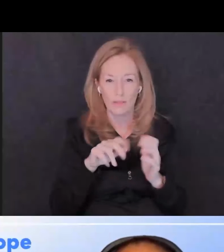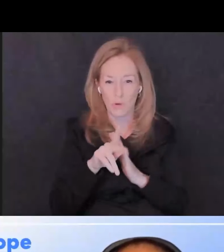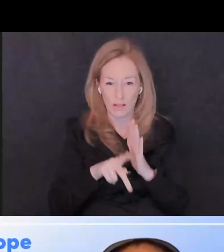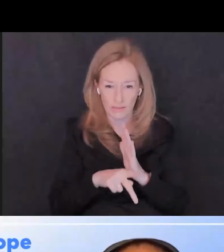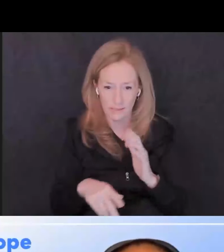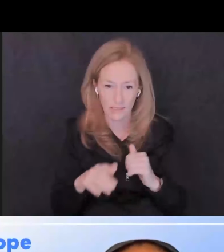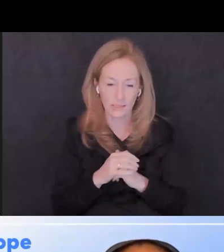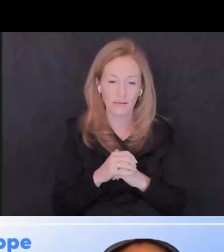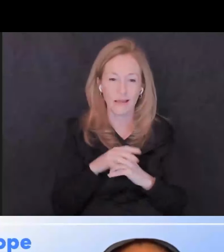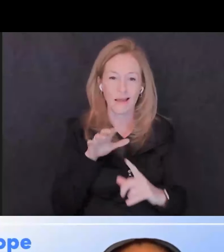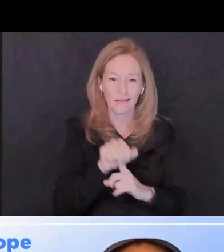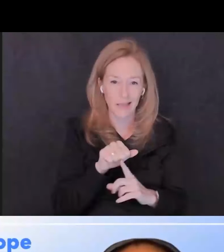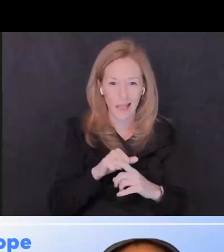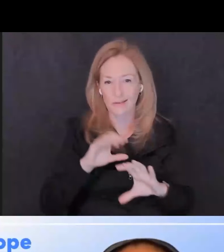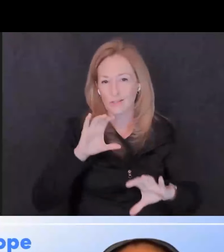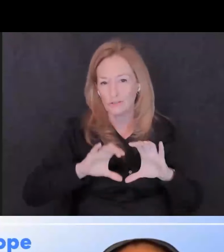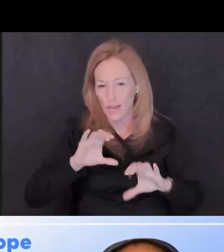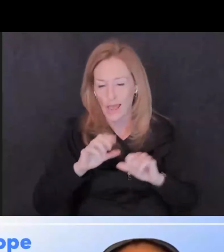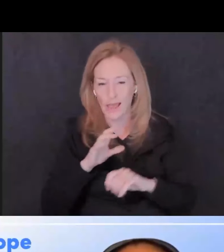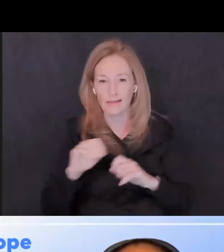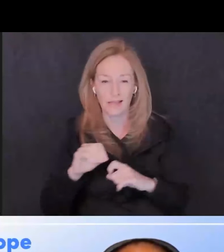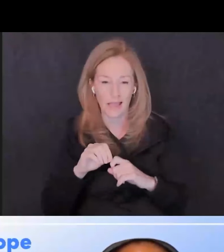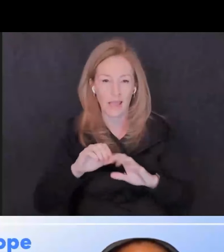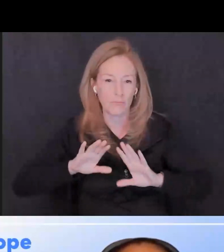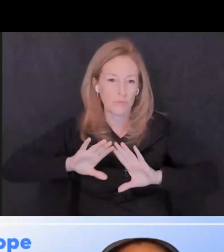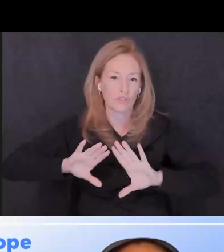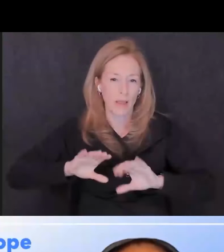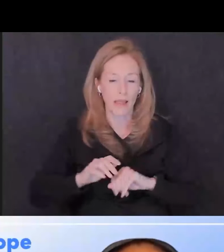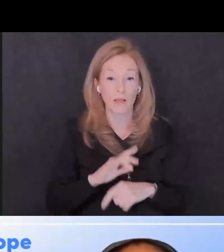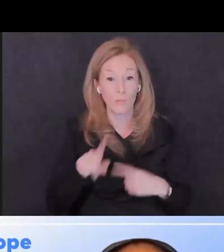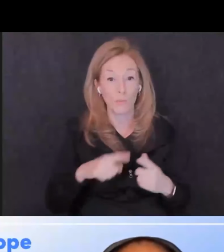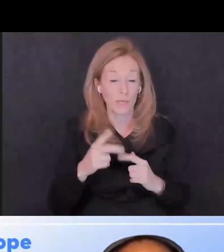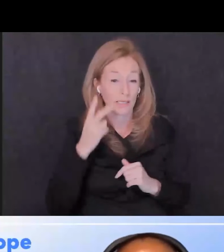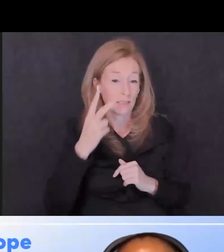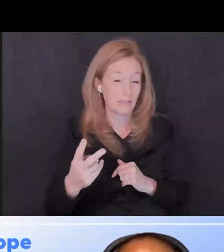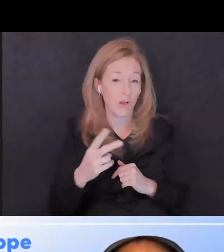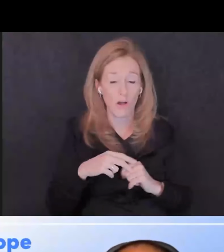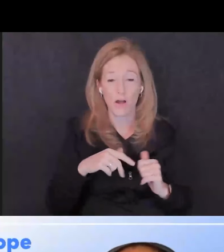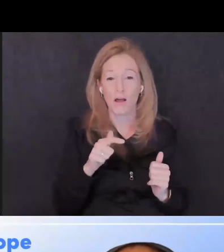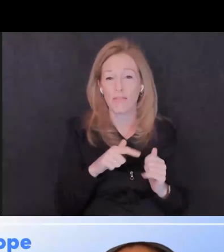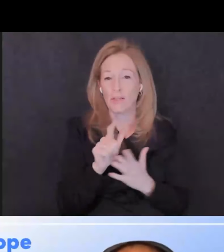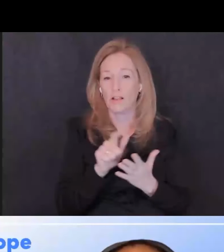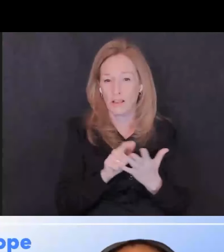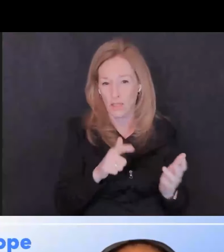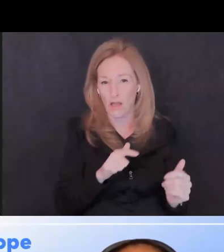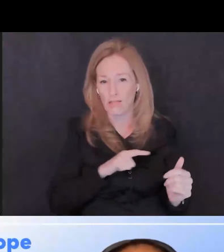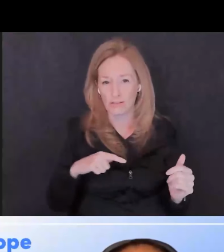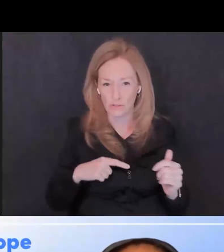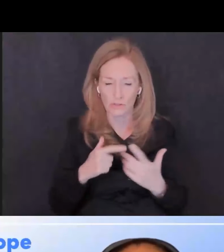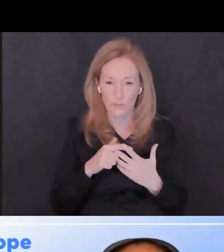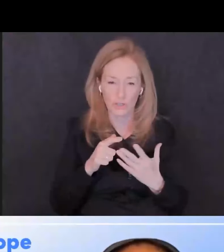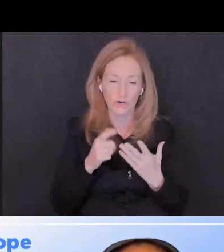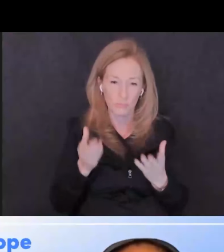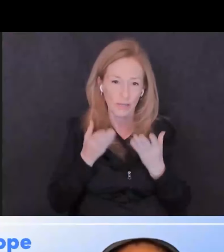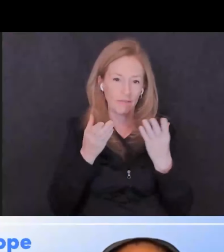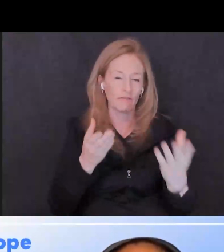chat around state legislatures putting forward anti-LGBTQ and other community,